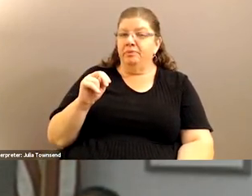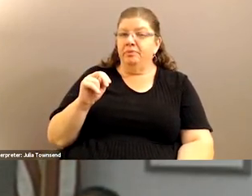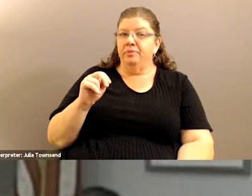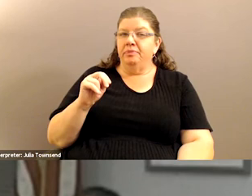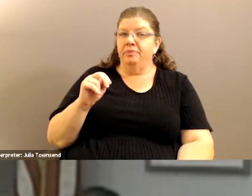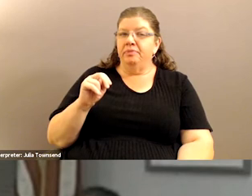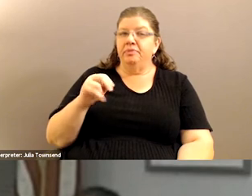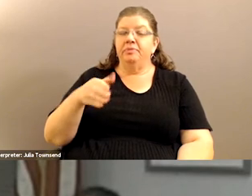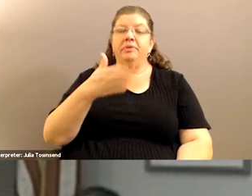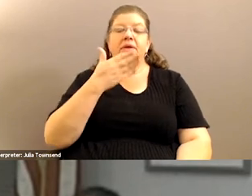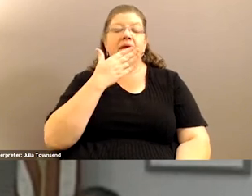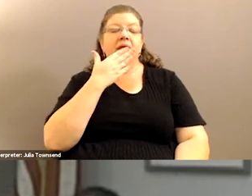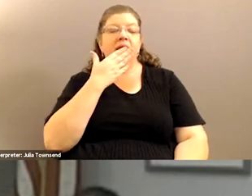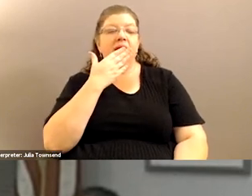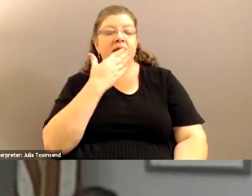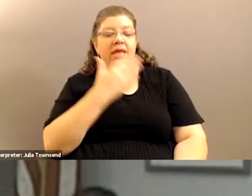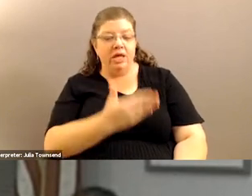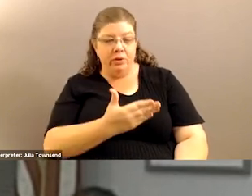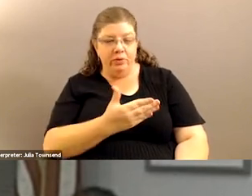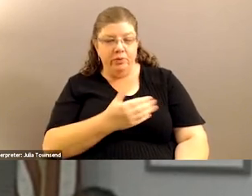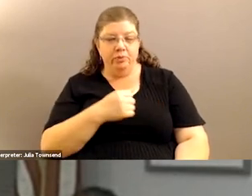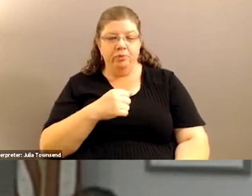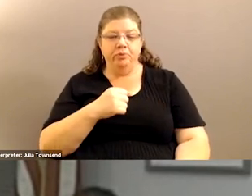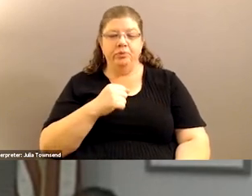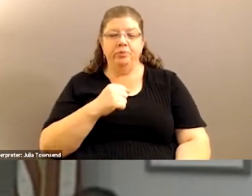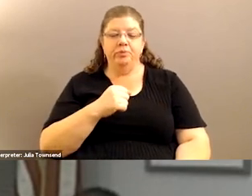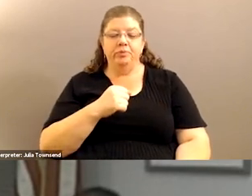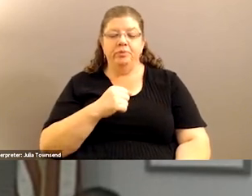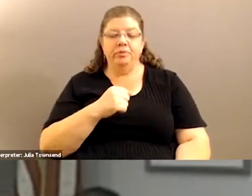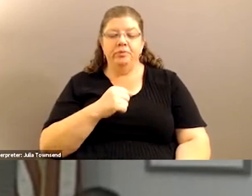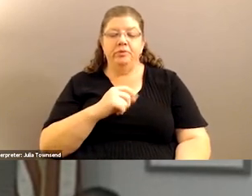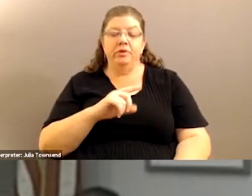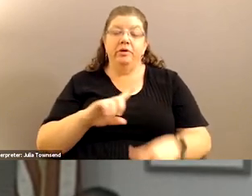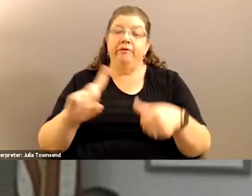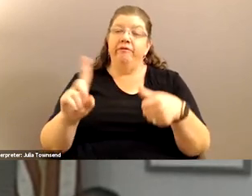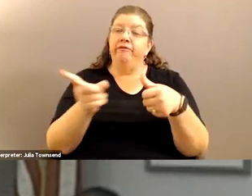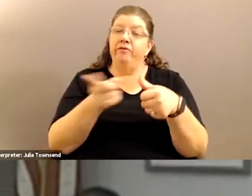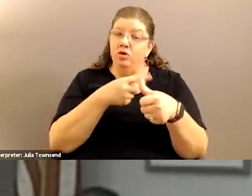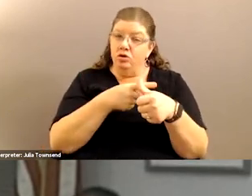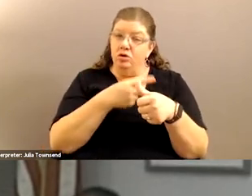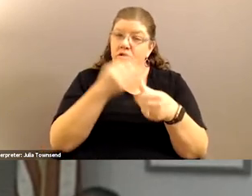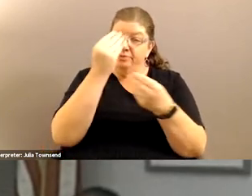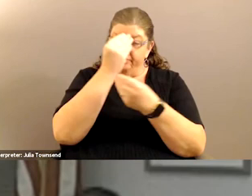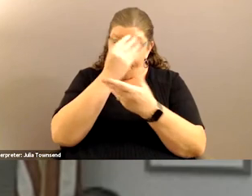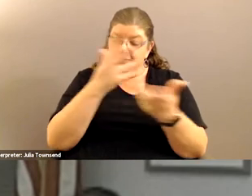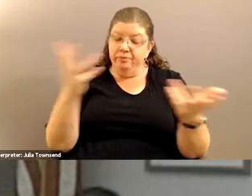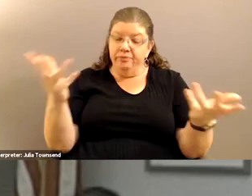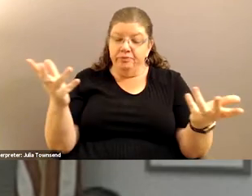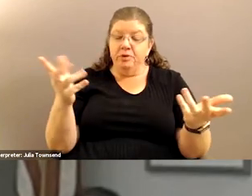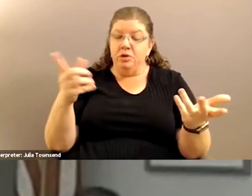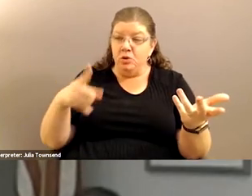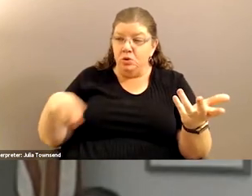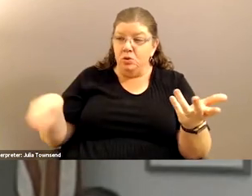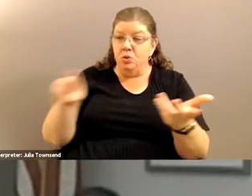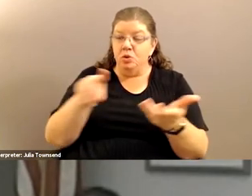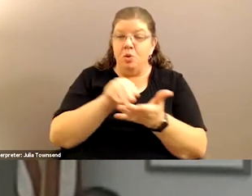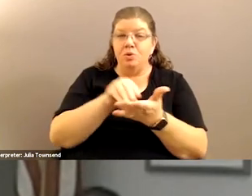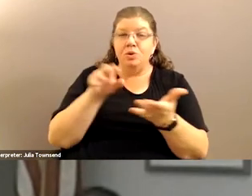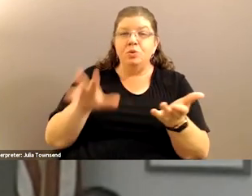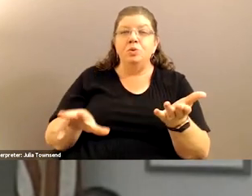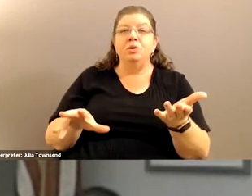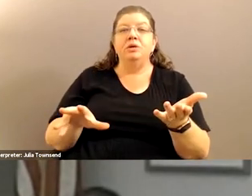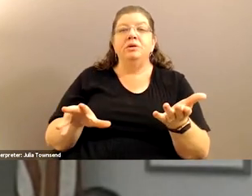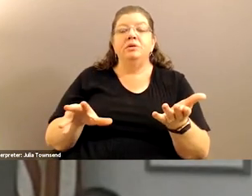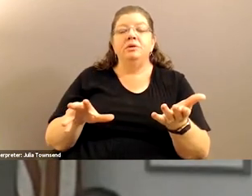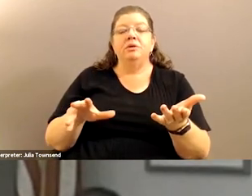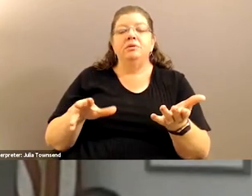thank you let me first just say to to the students that i